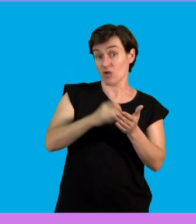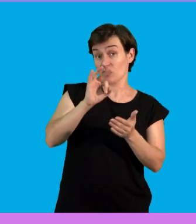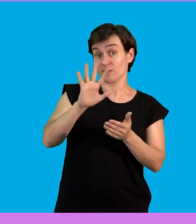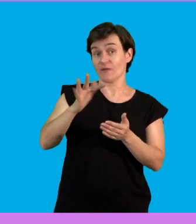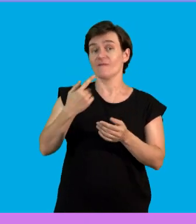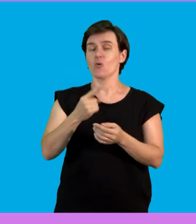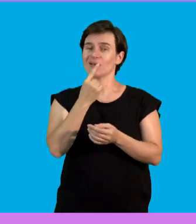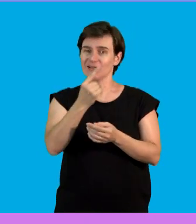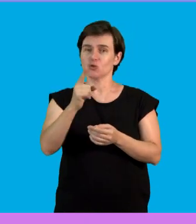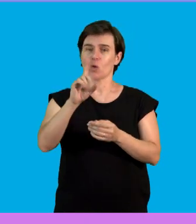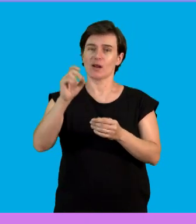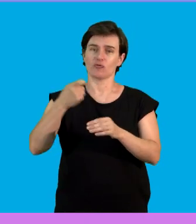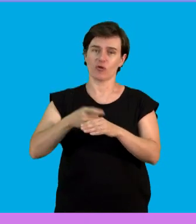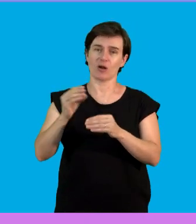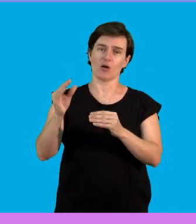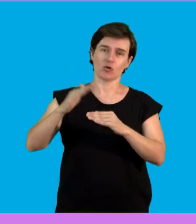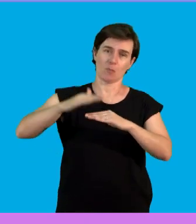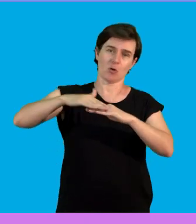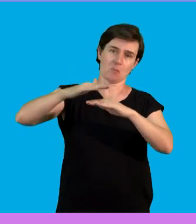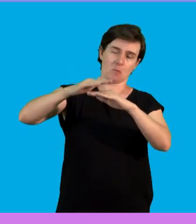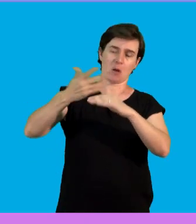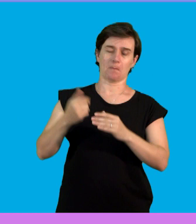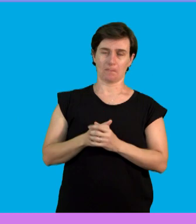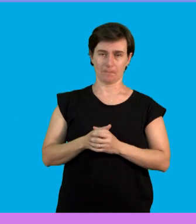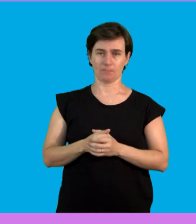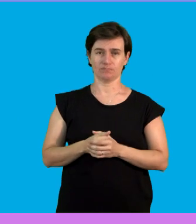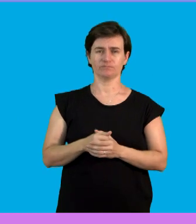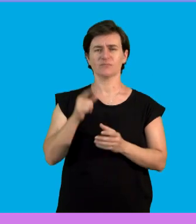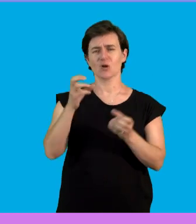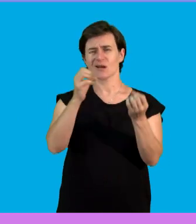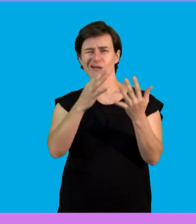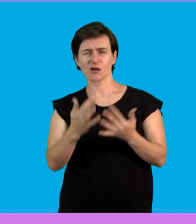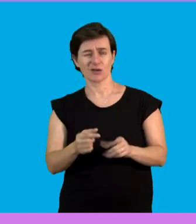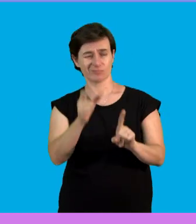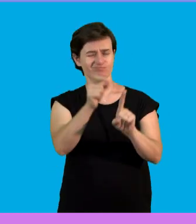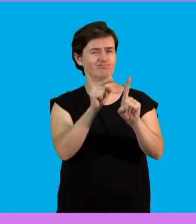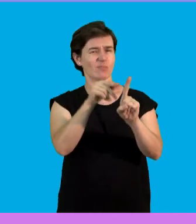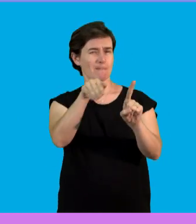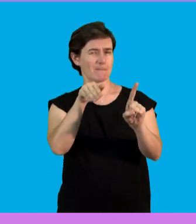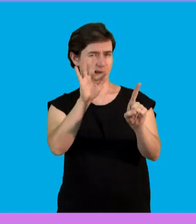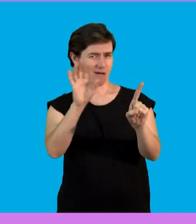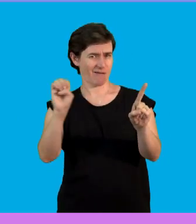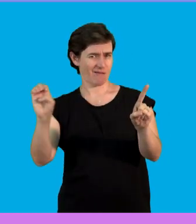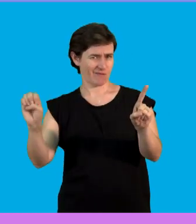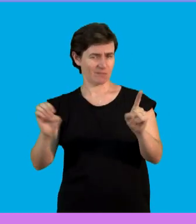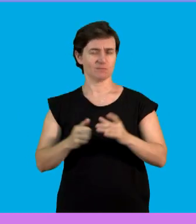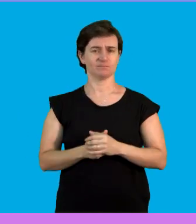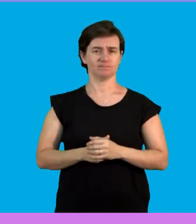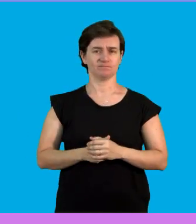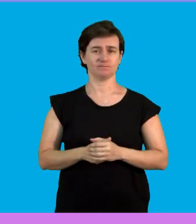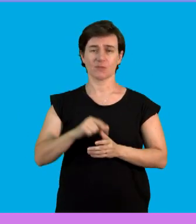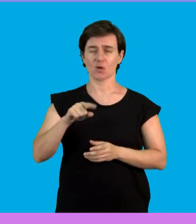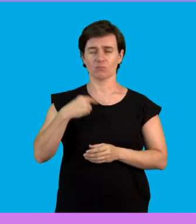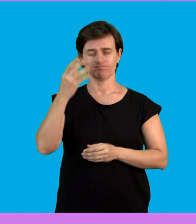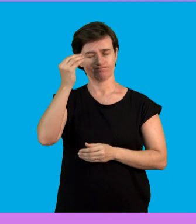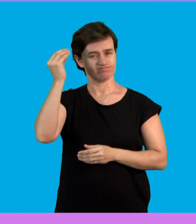R1.35 for every additional 100 Rand or part thereof. Calculate Lola's bank fees. So now what